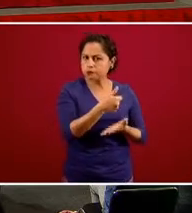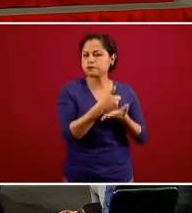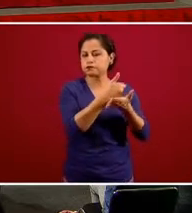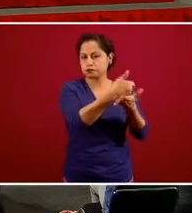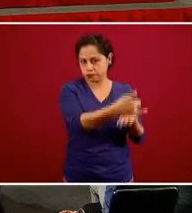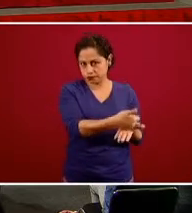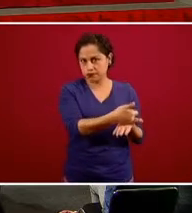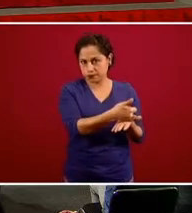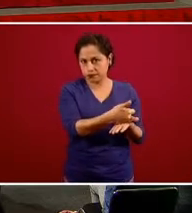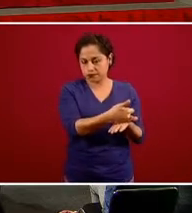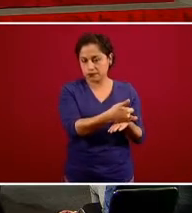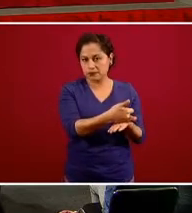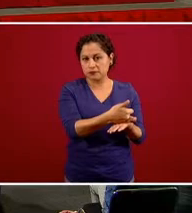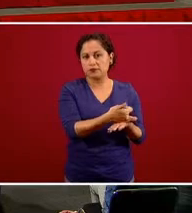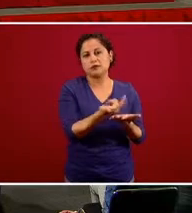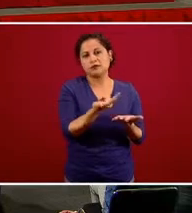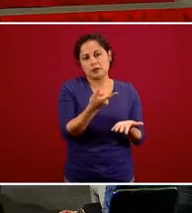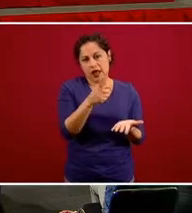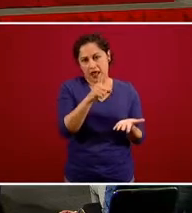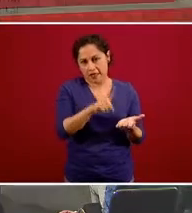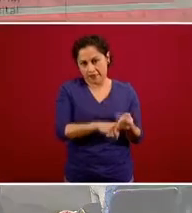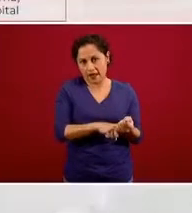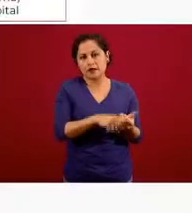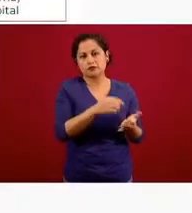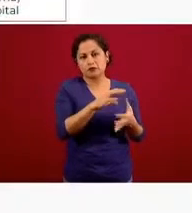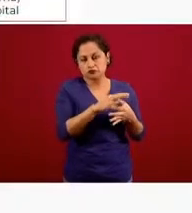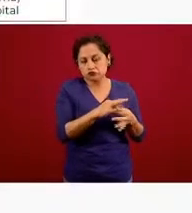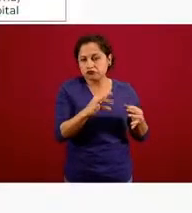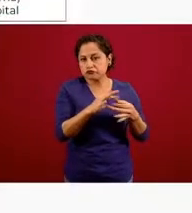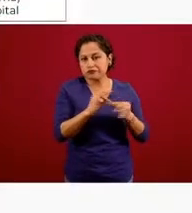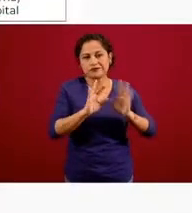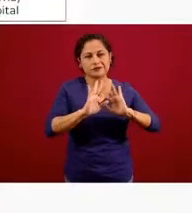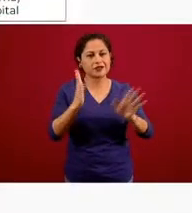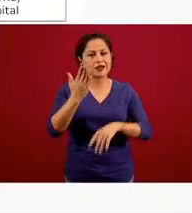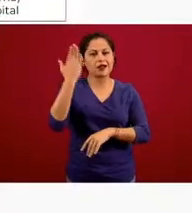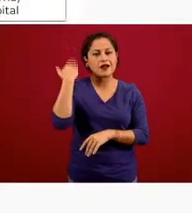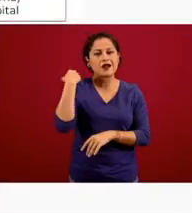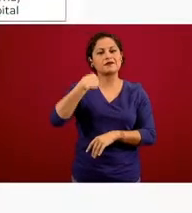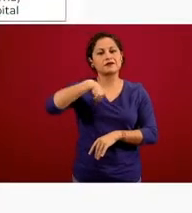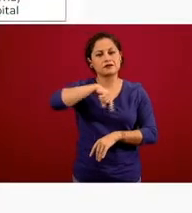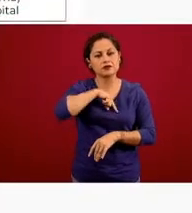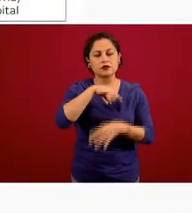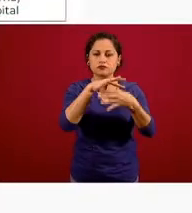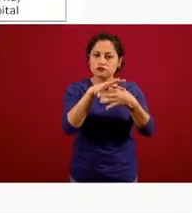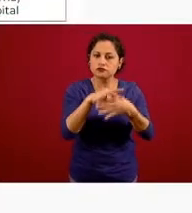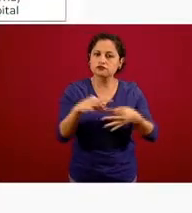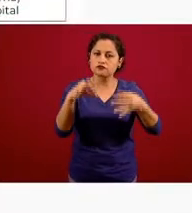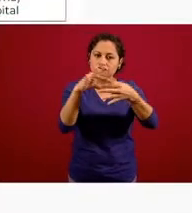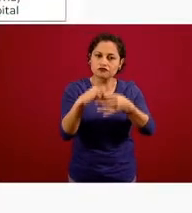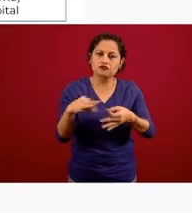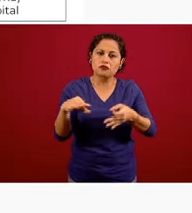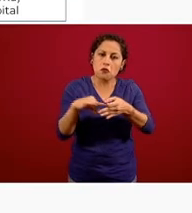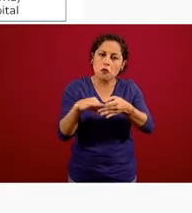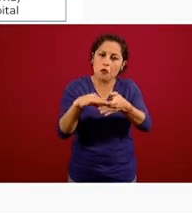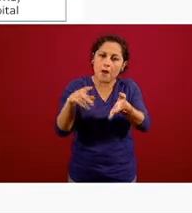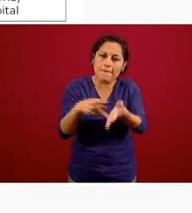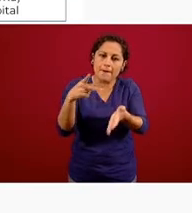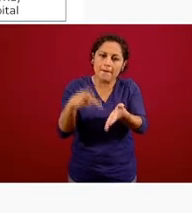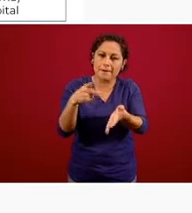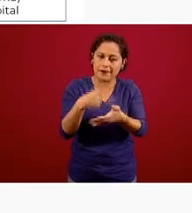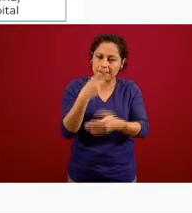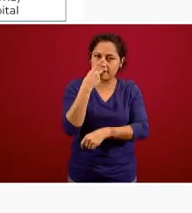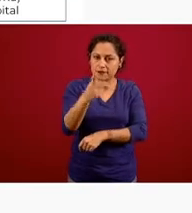best way of treatment is to do home isolation and to abide by the public health measures that we have